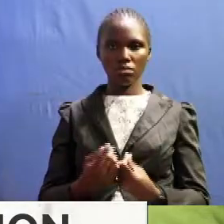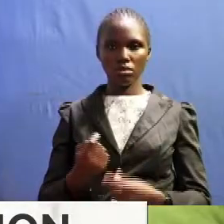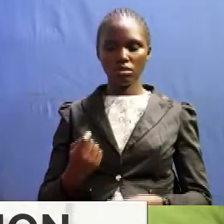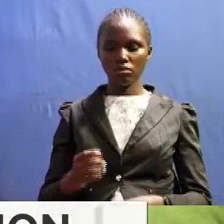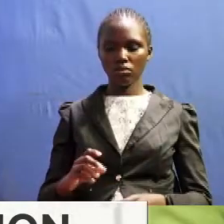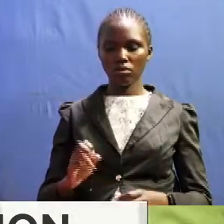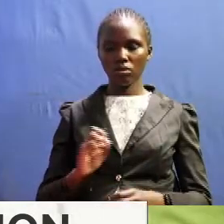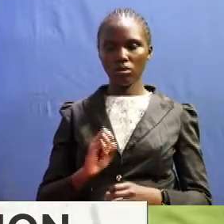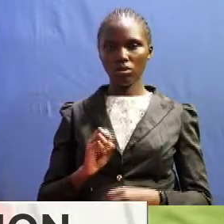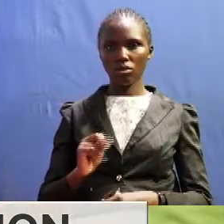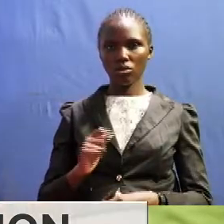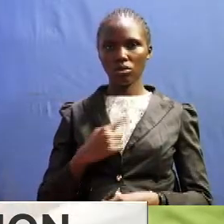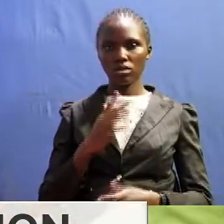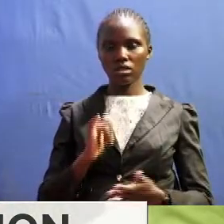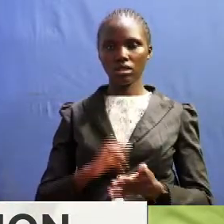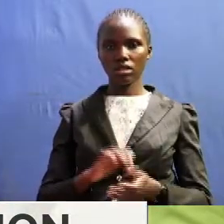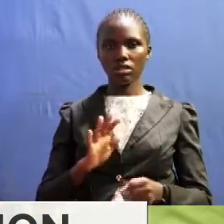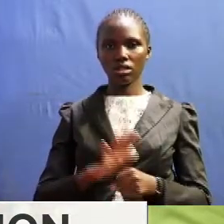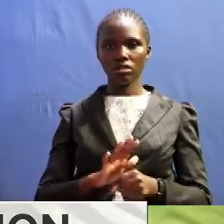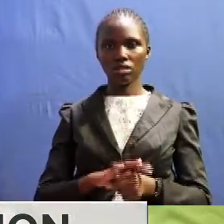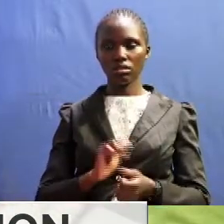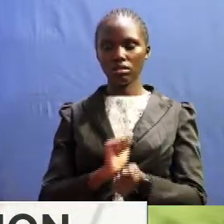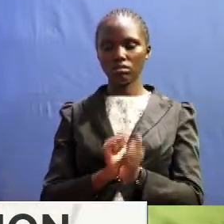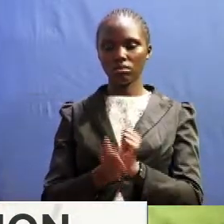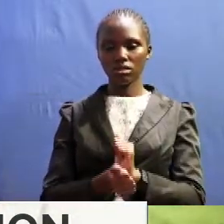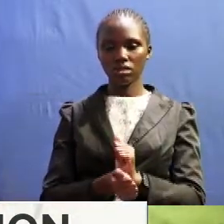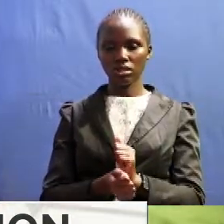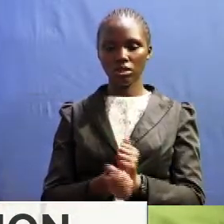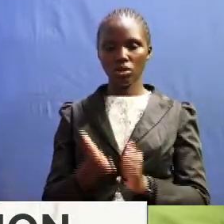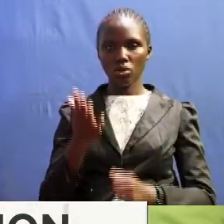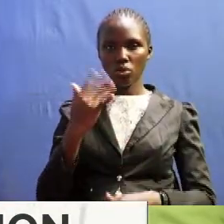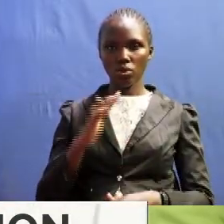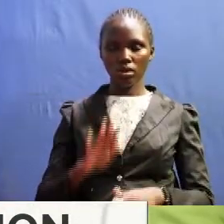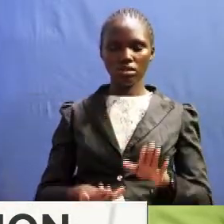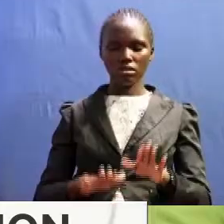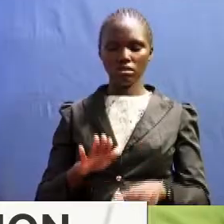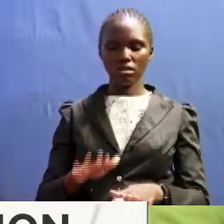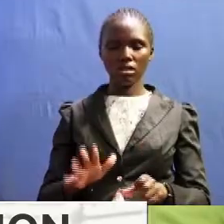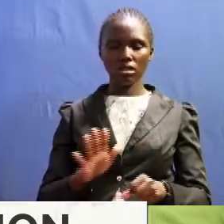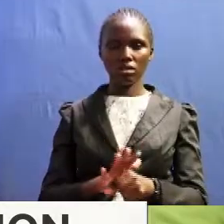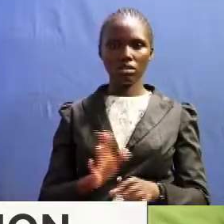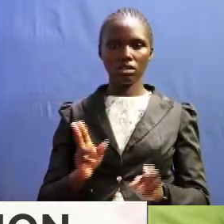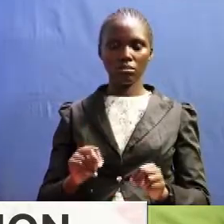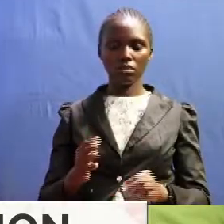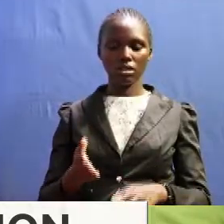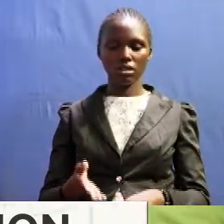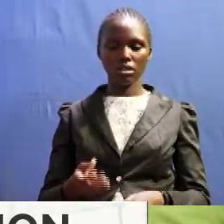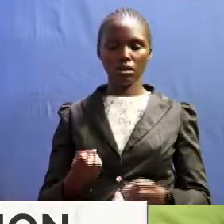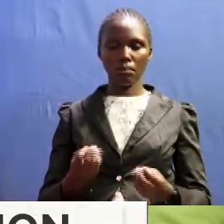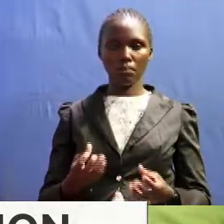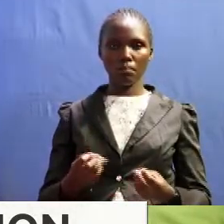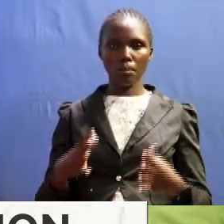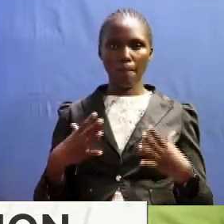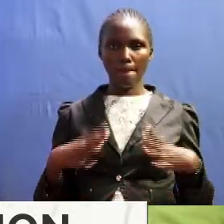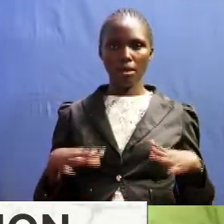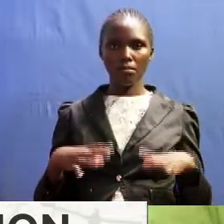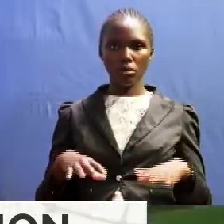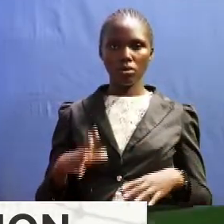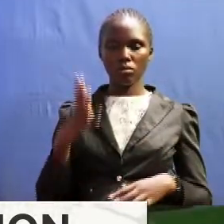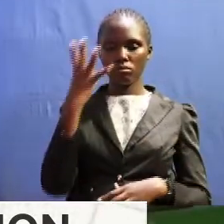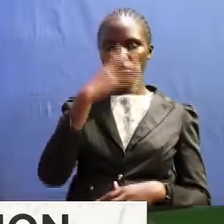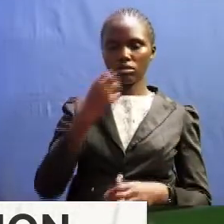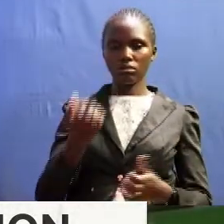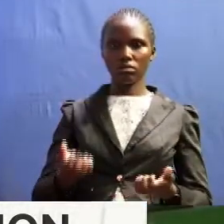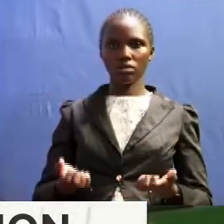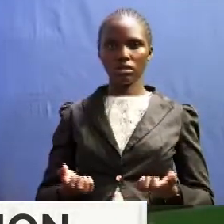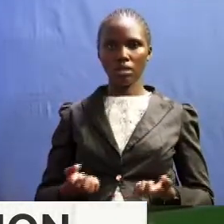our students. A lot have changed. Because nowadays you'll see most of the people, they want to be very beautiful.